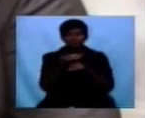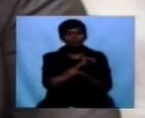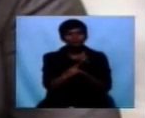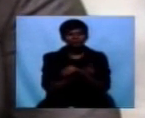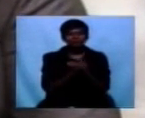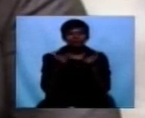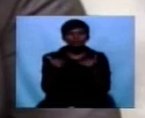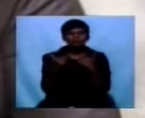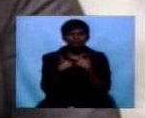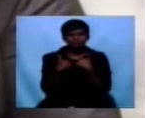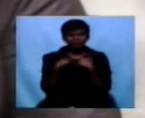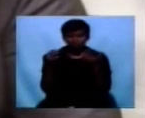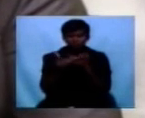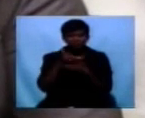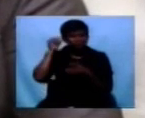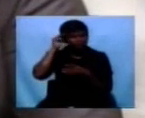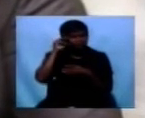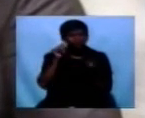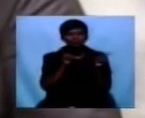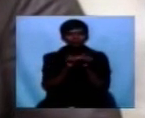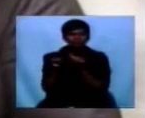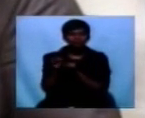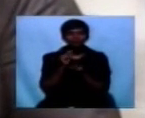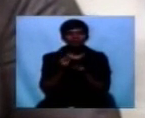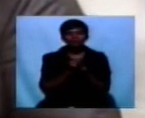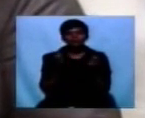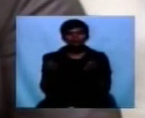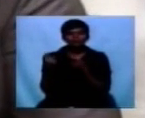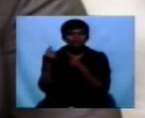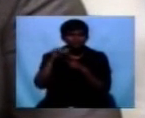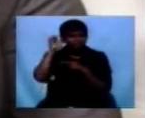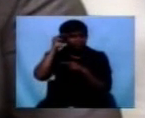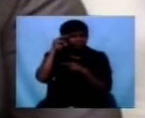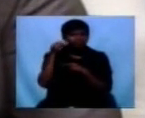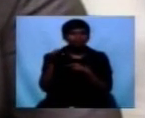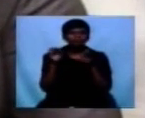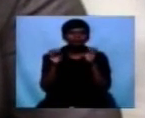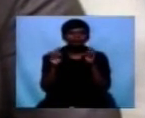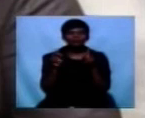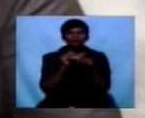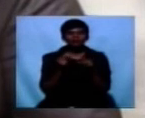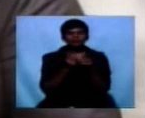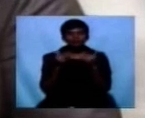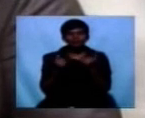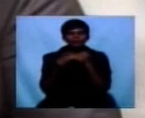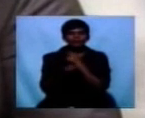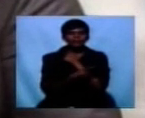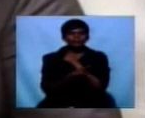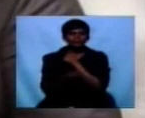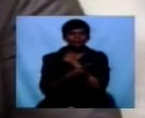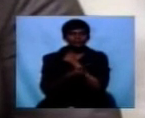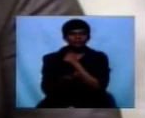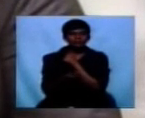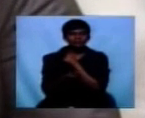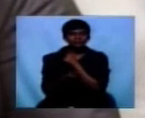now moved in the new ministry. We also went to the Ministry of Education. We took away the